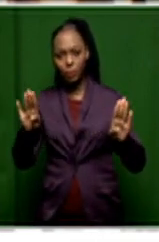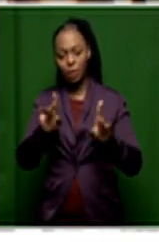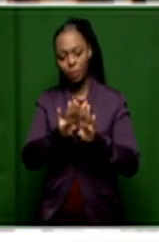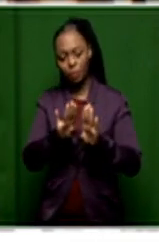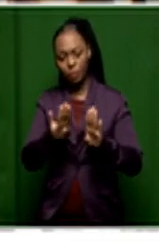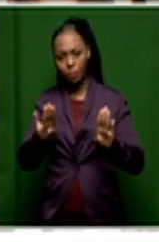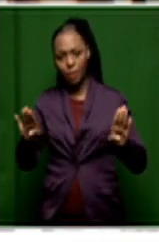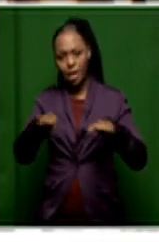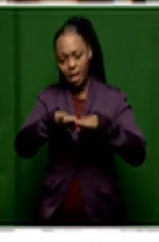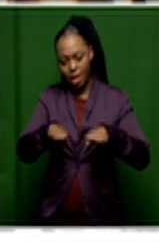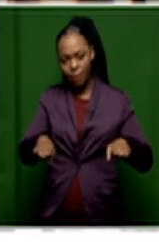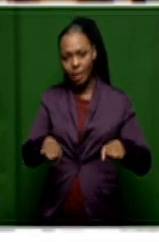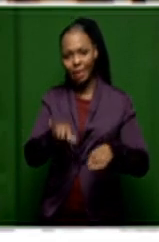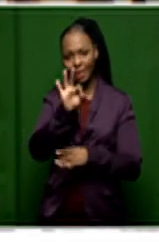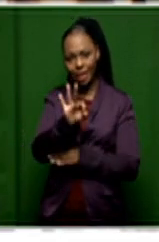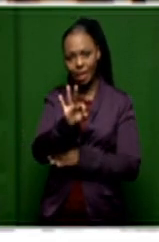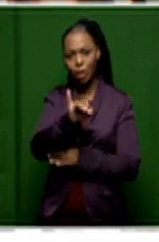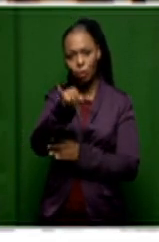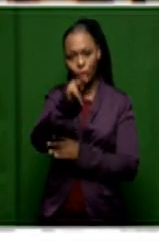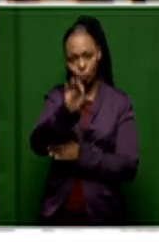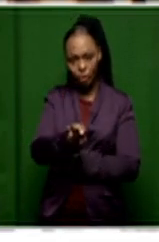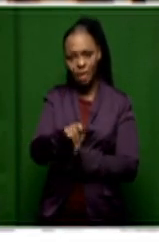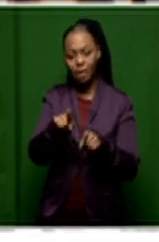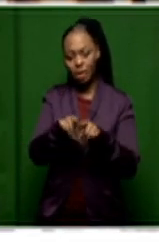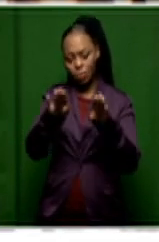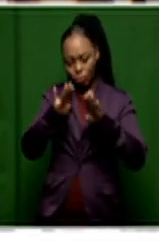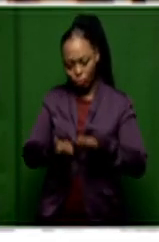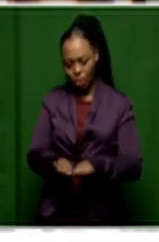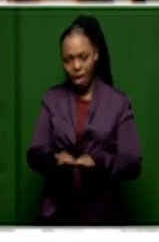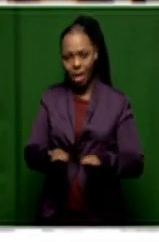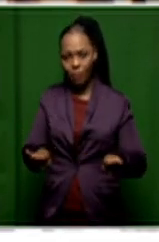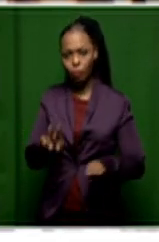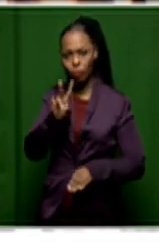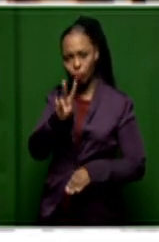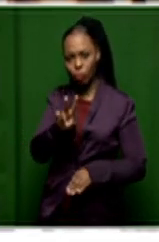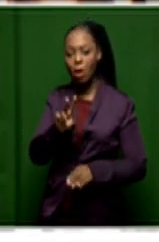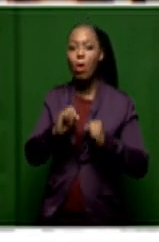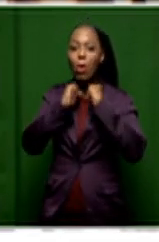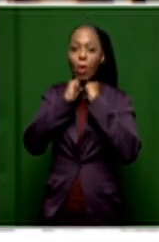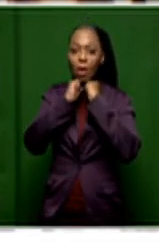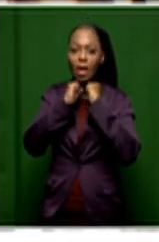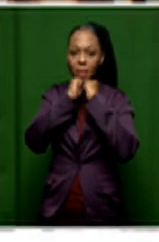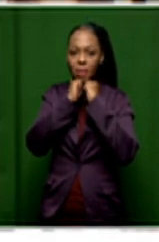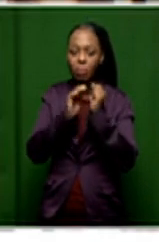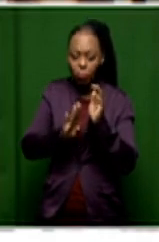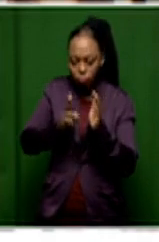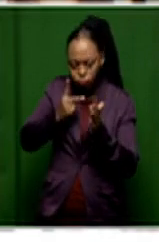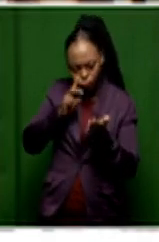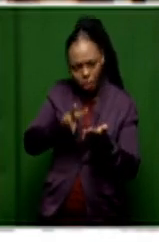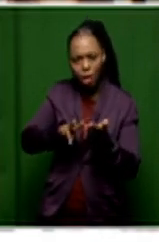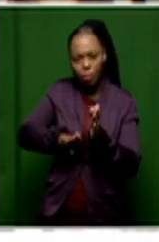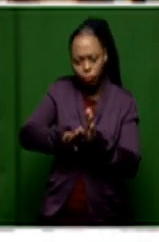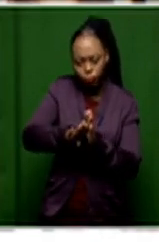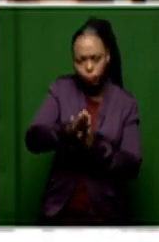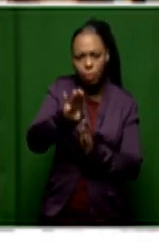then to lockdown level 2 in August, we saw a progressive improvement in the level of economic activity. You